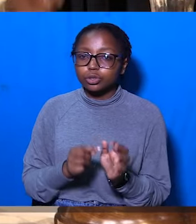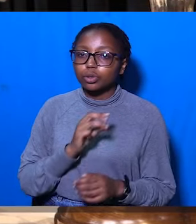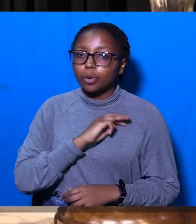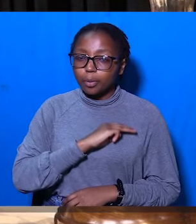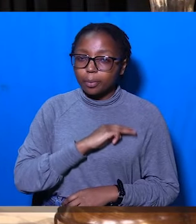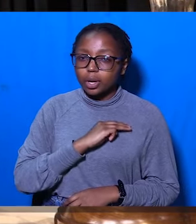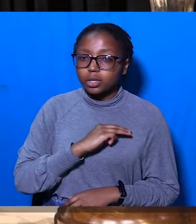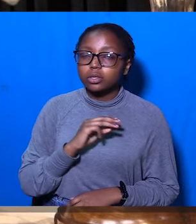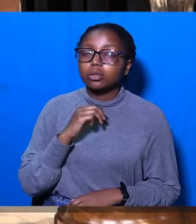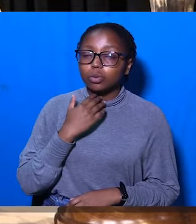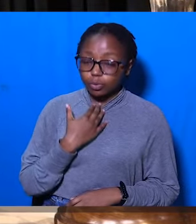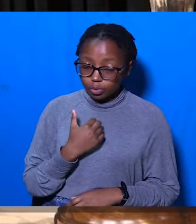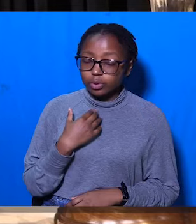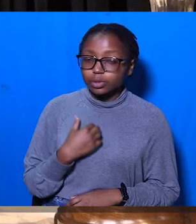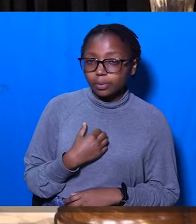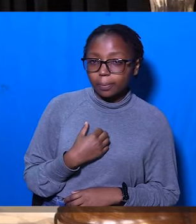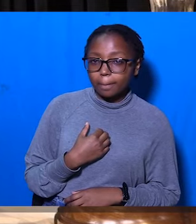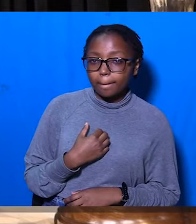hardened, but God shows mercy.